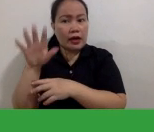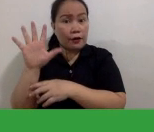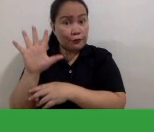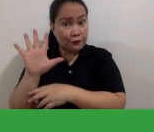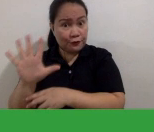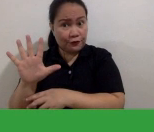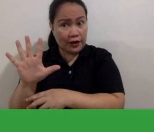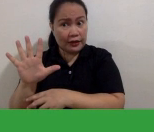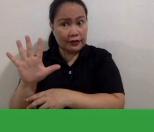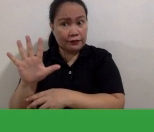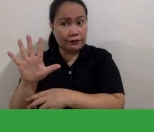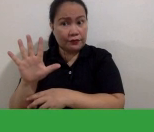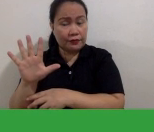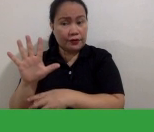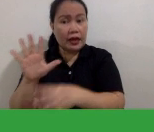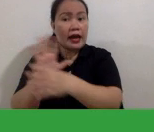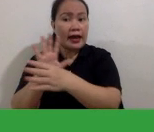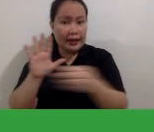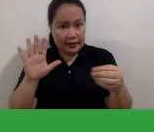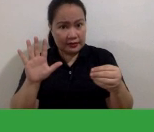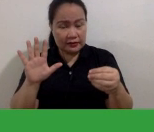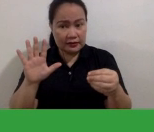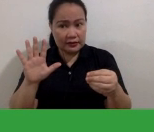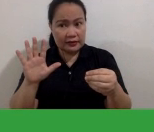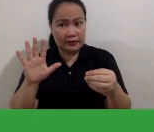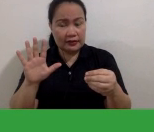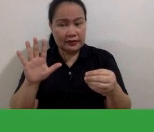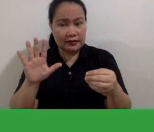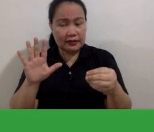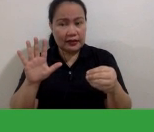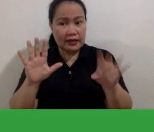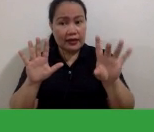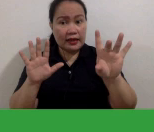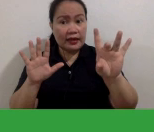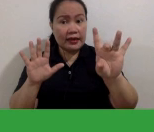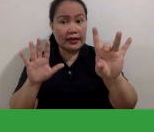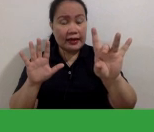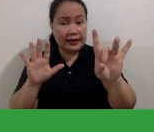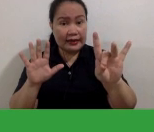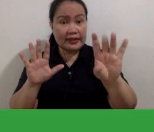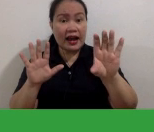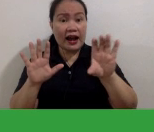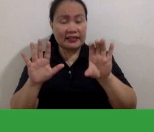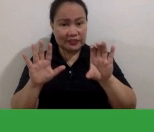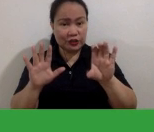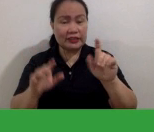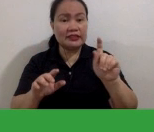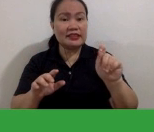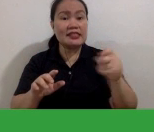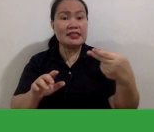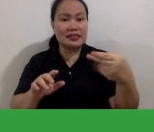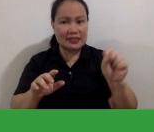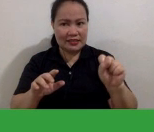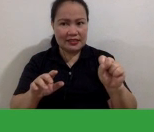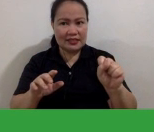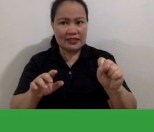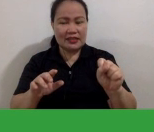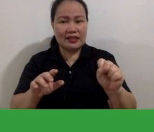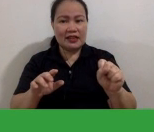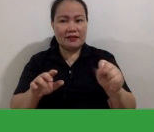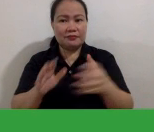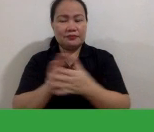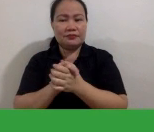This is 5 and etong 8. Ano ang place value niya sa decimal?